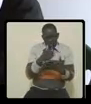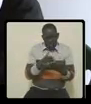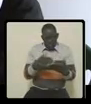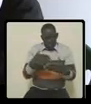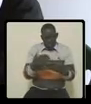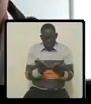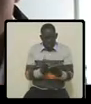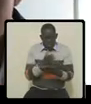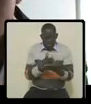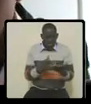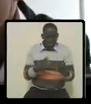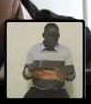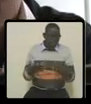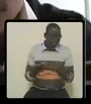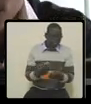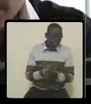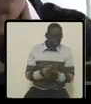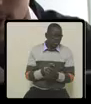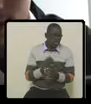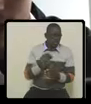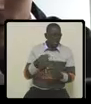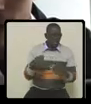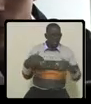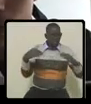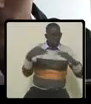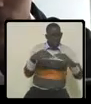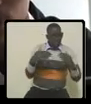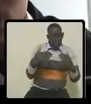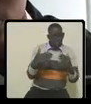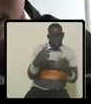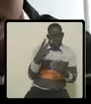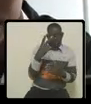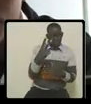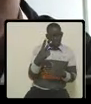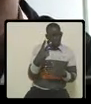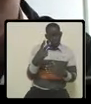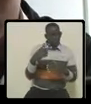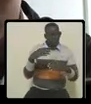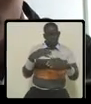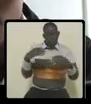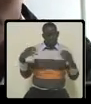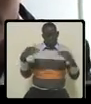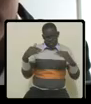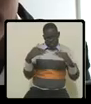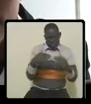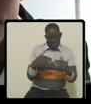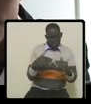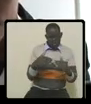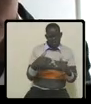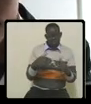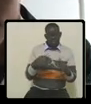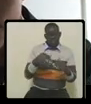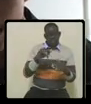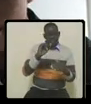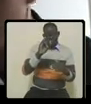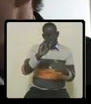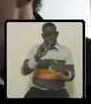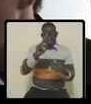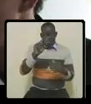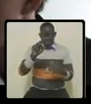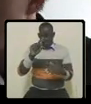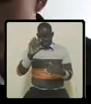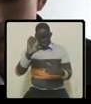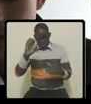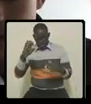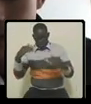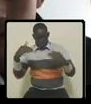is the Himalaya mountains. Yes, and fold mountains that are formed when two continental plates collide are called intertectonic